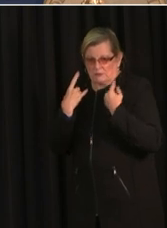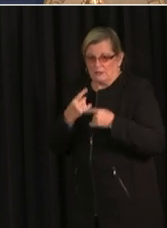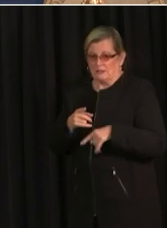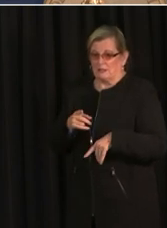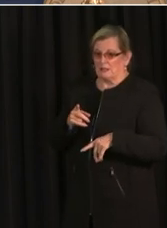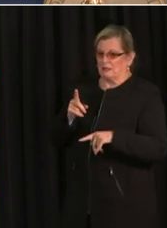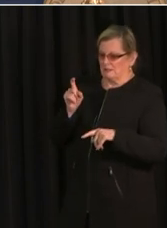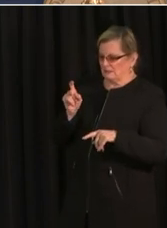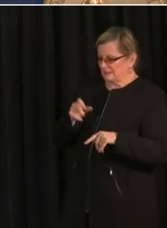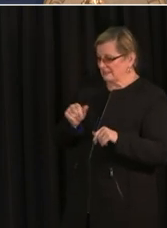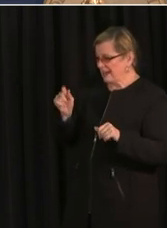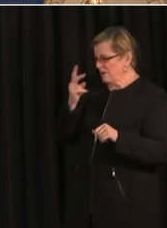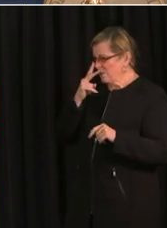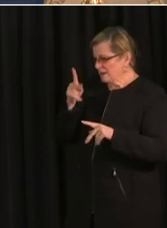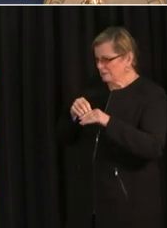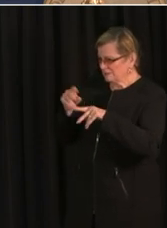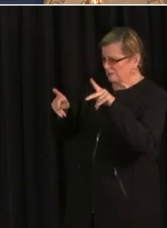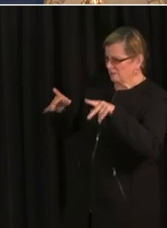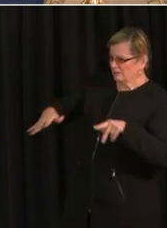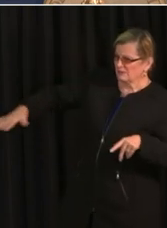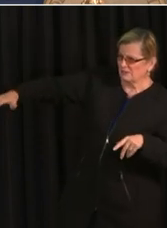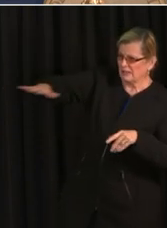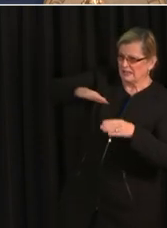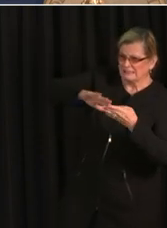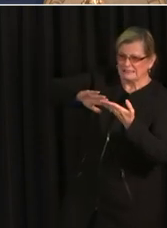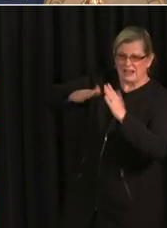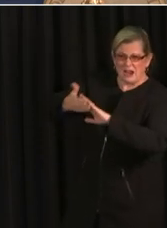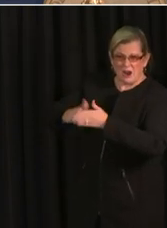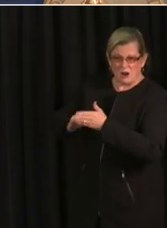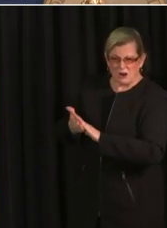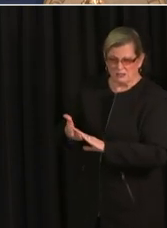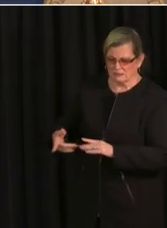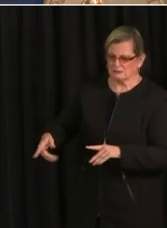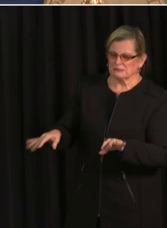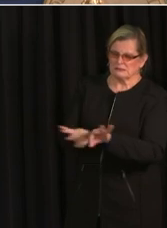to continue to spread the word about this so that